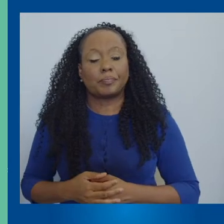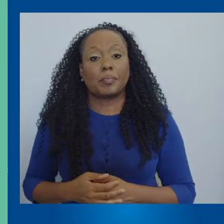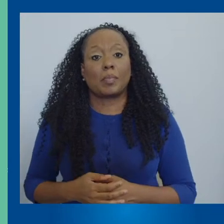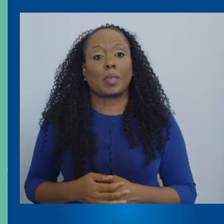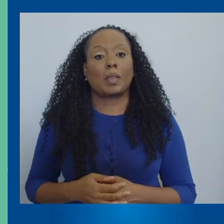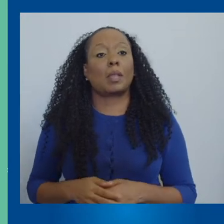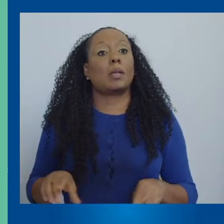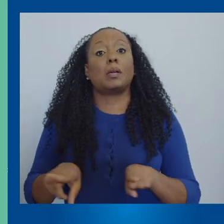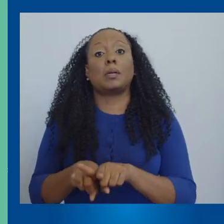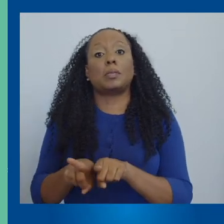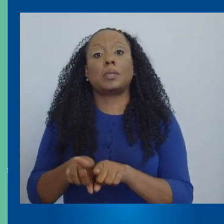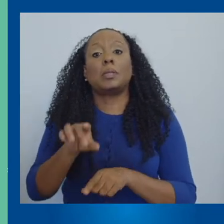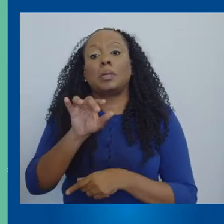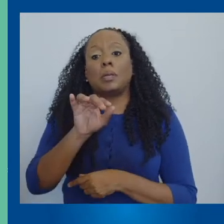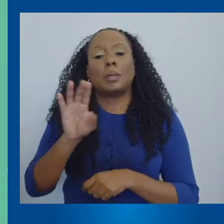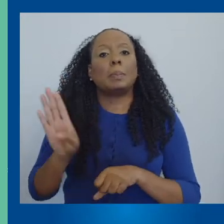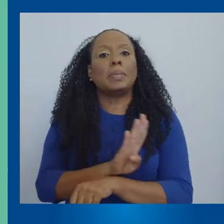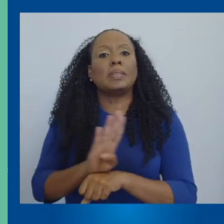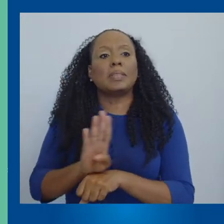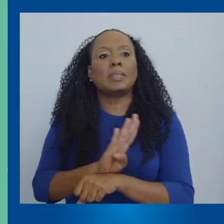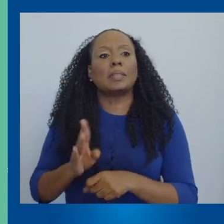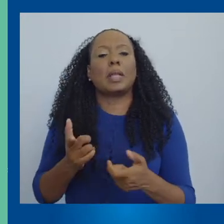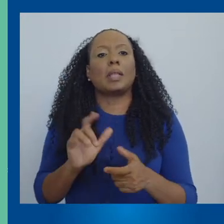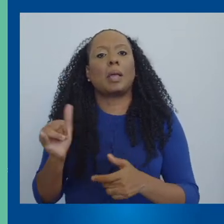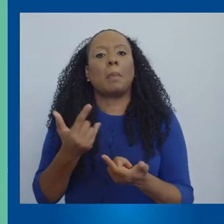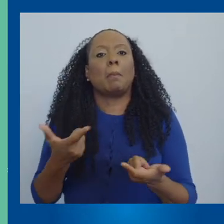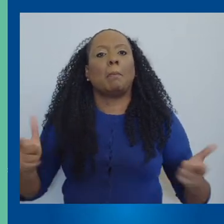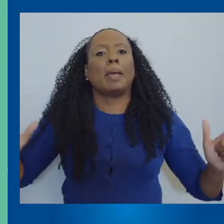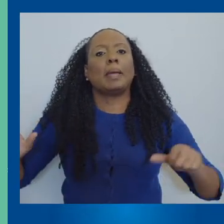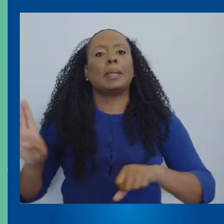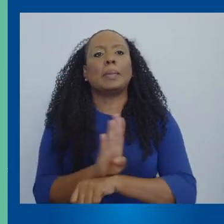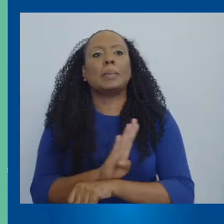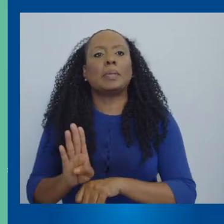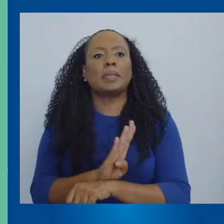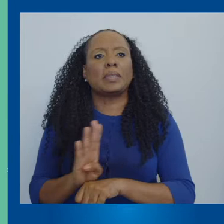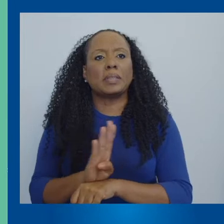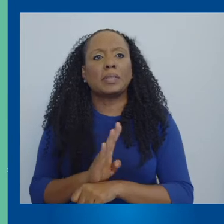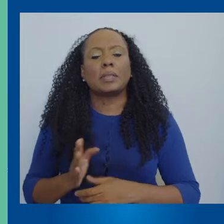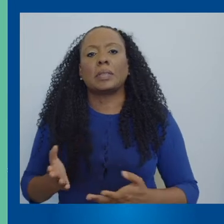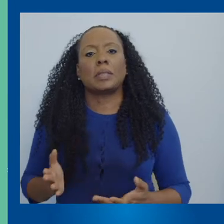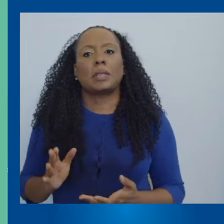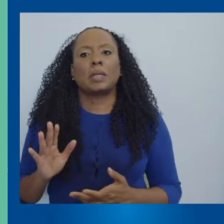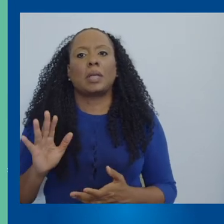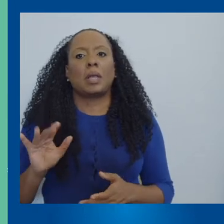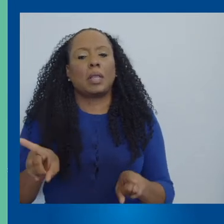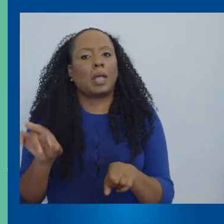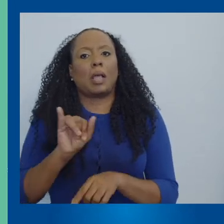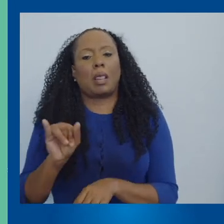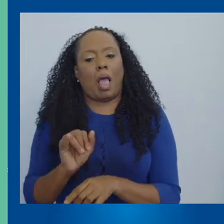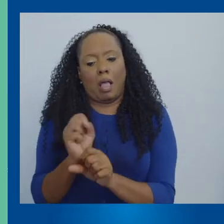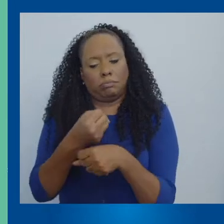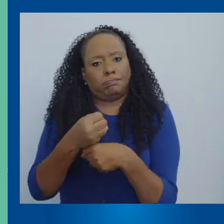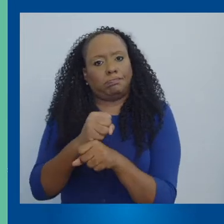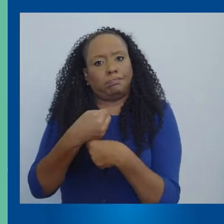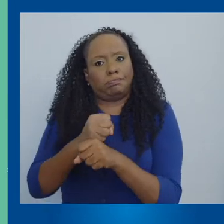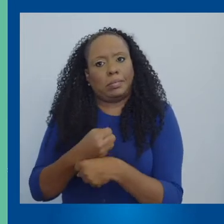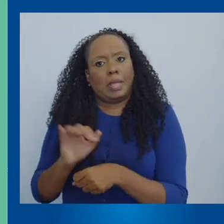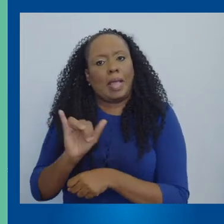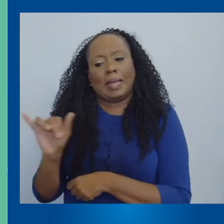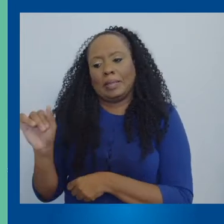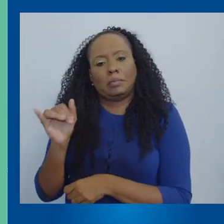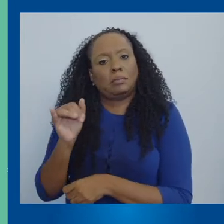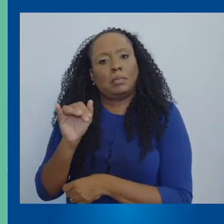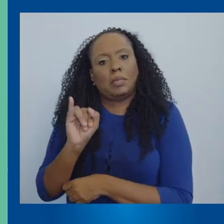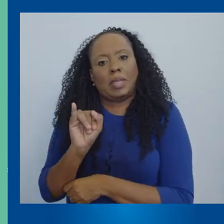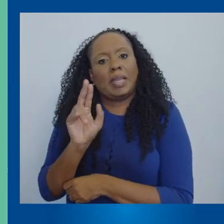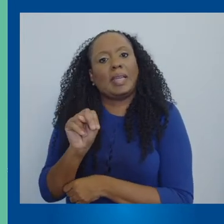industrial inputs, especially pharmaceutical manufacturing is a concern. And in these industrial situations,